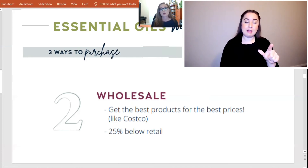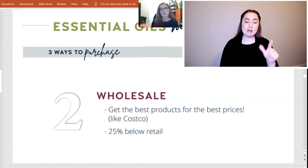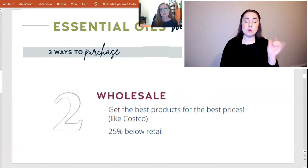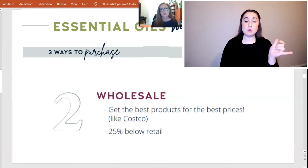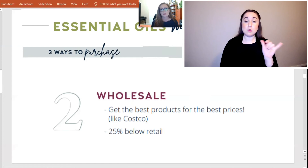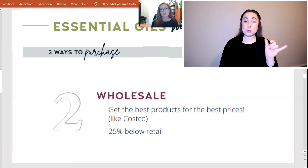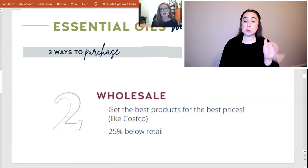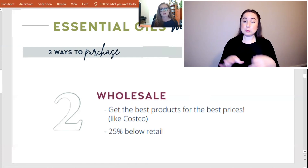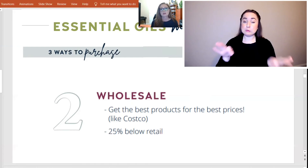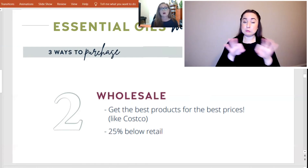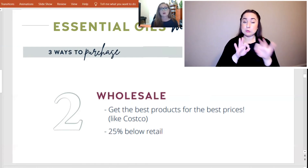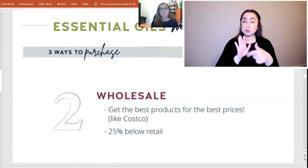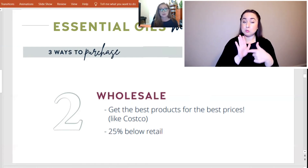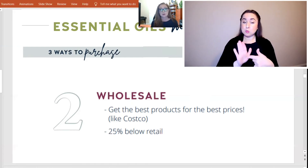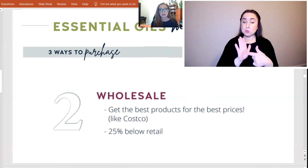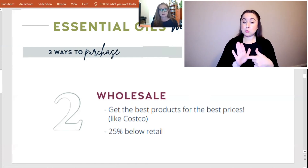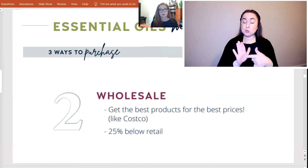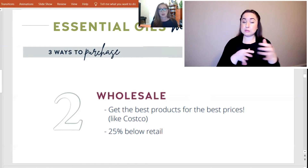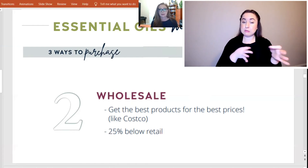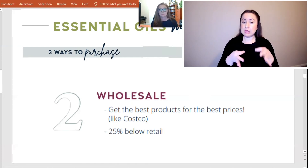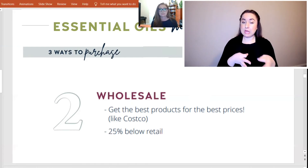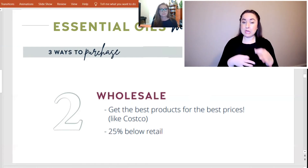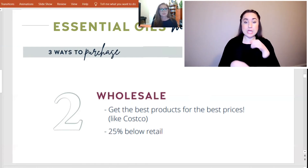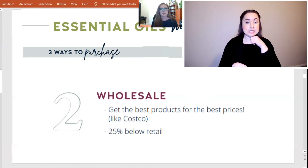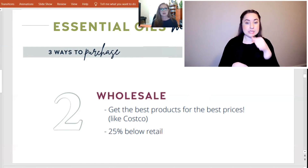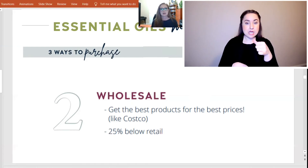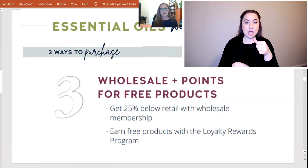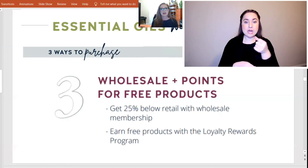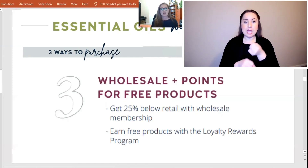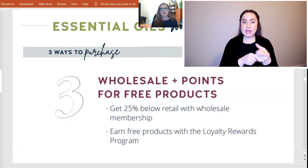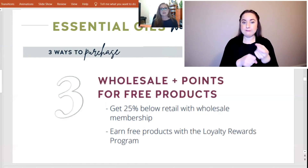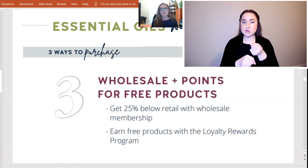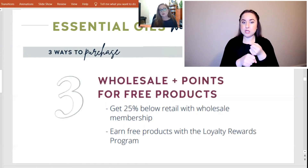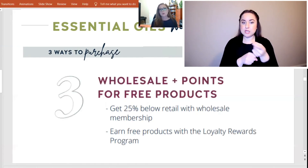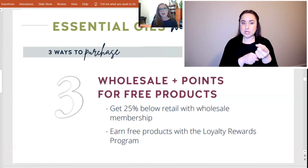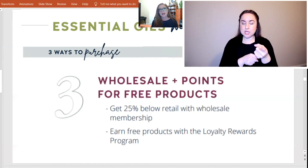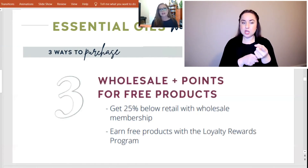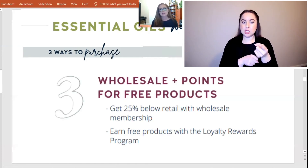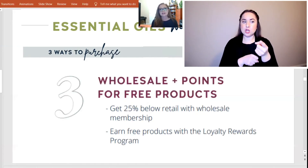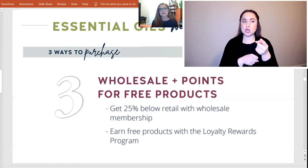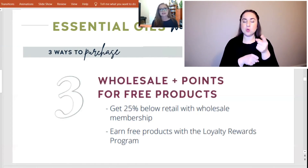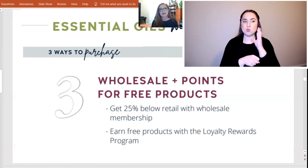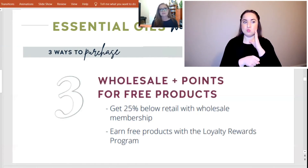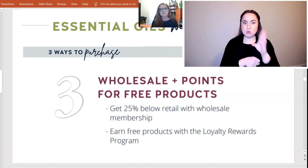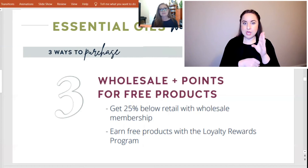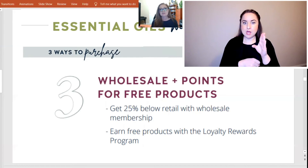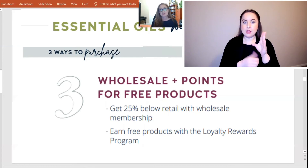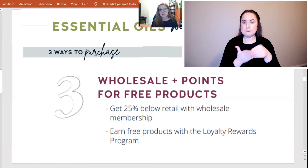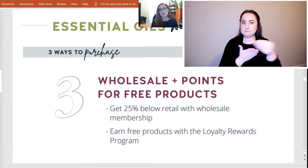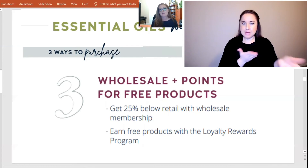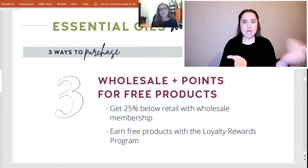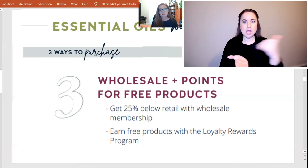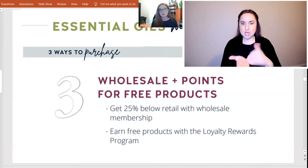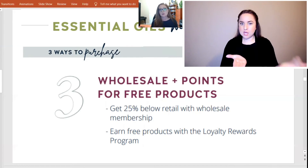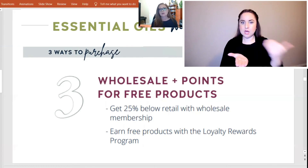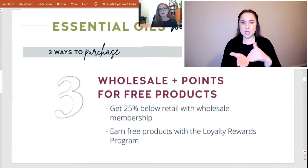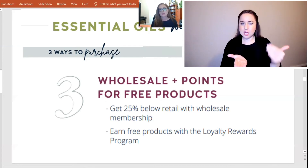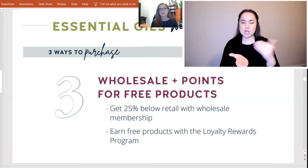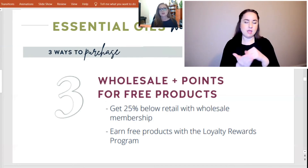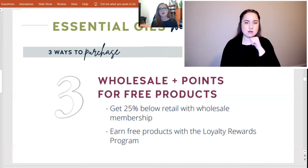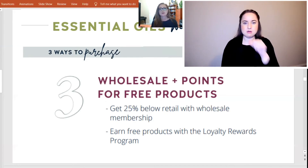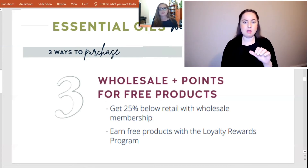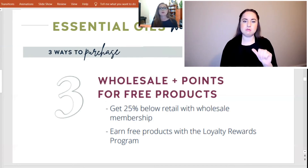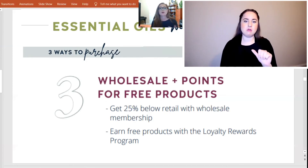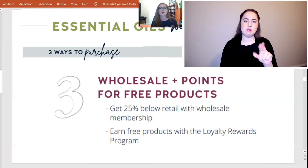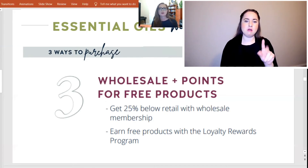So you don't need to worry about it auto renewing. Okay. And then the third way is if you're going to have a regular order,